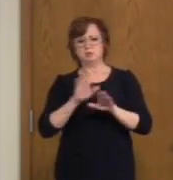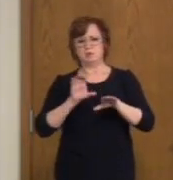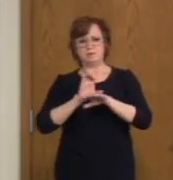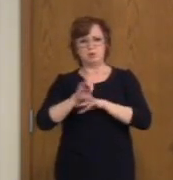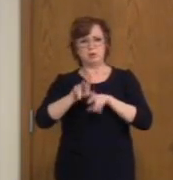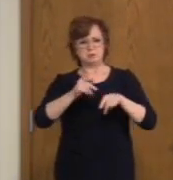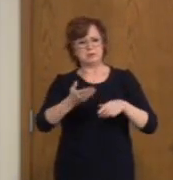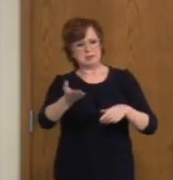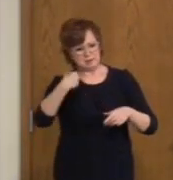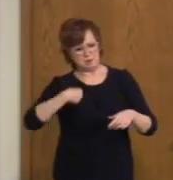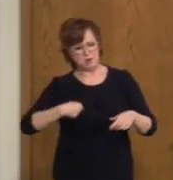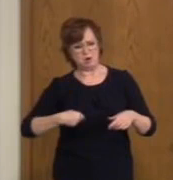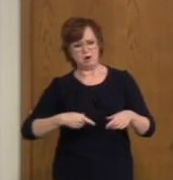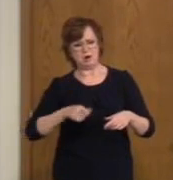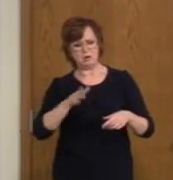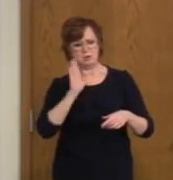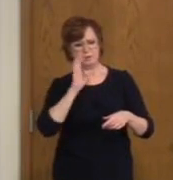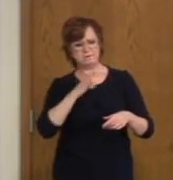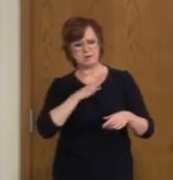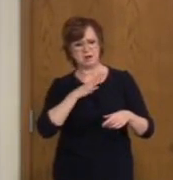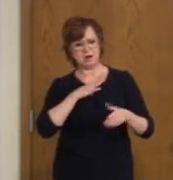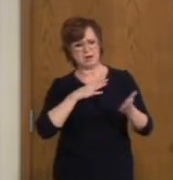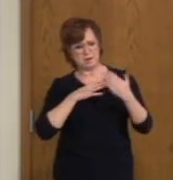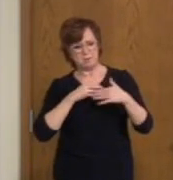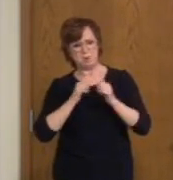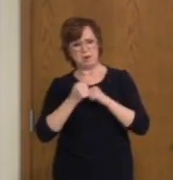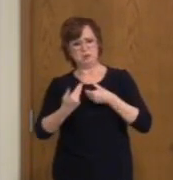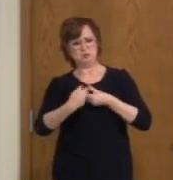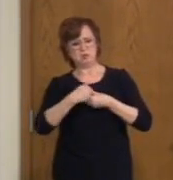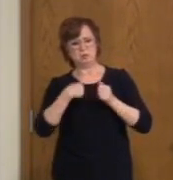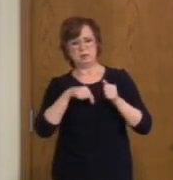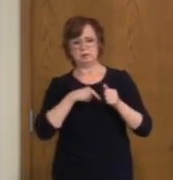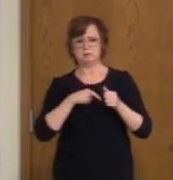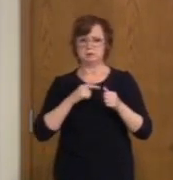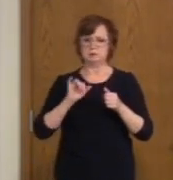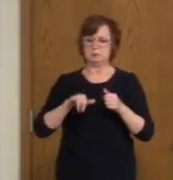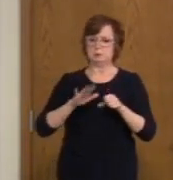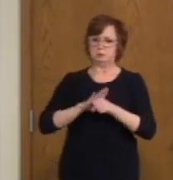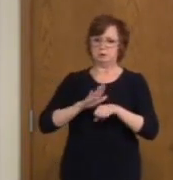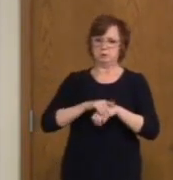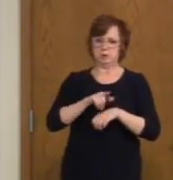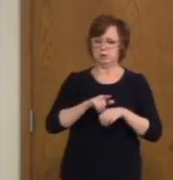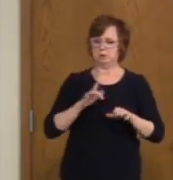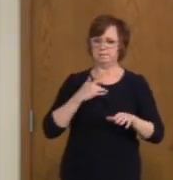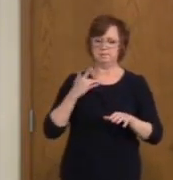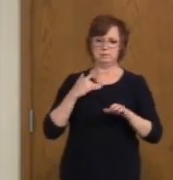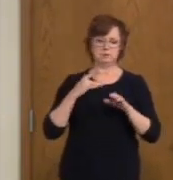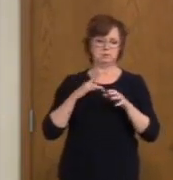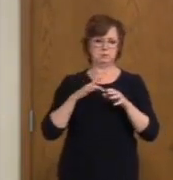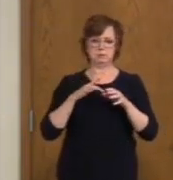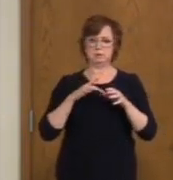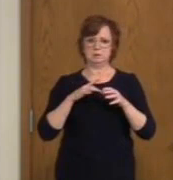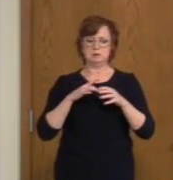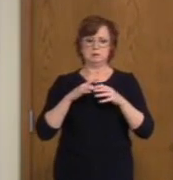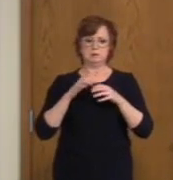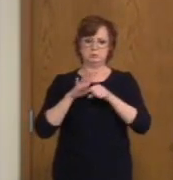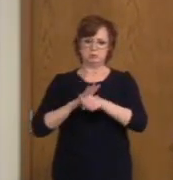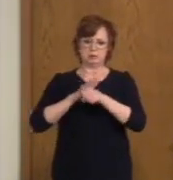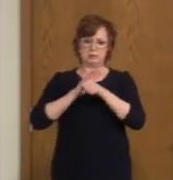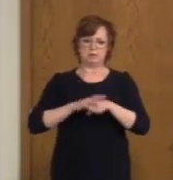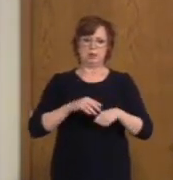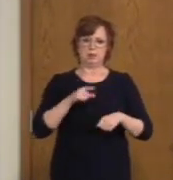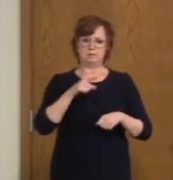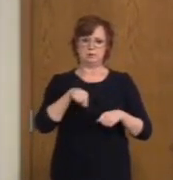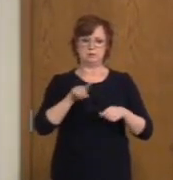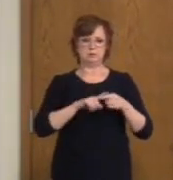puts our loved ones at risk, because there's always a lot of social pressure, whether you belong to a faith group or a family,